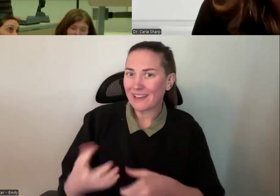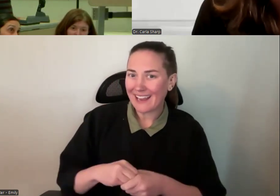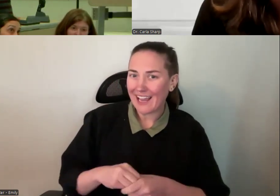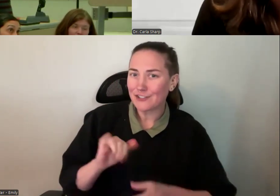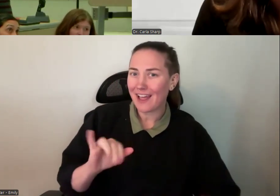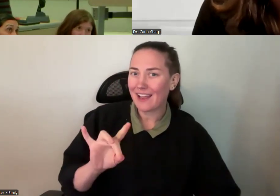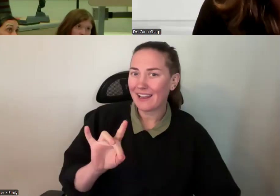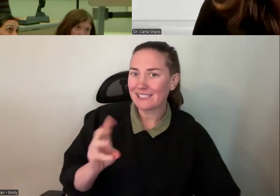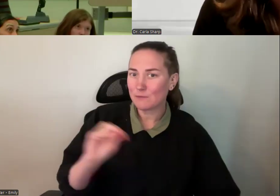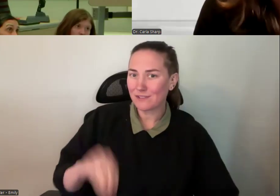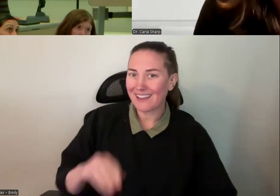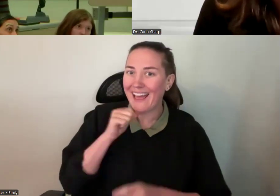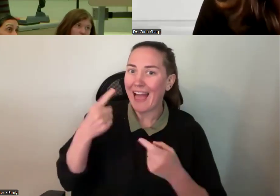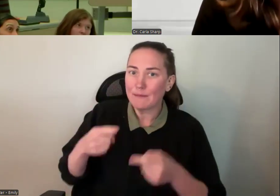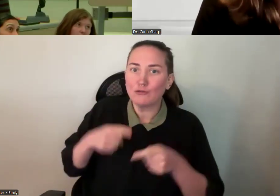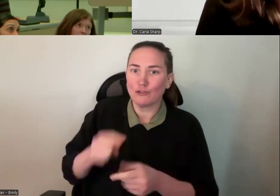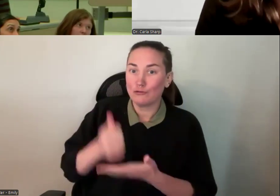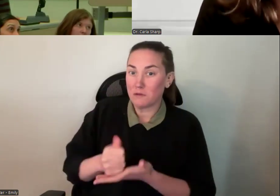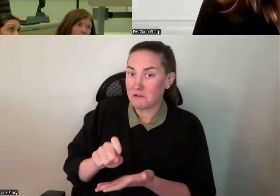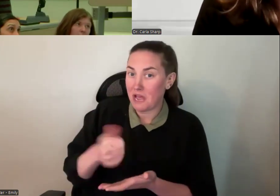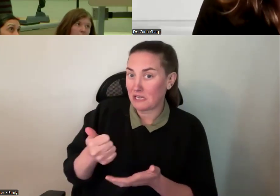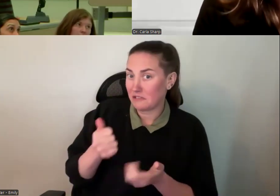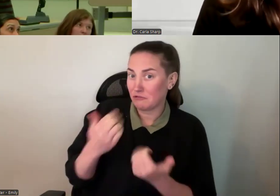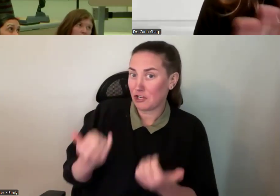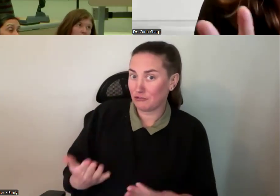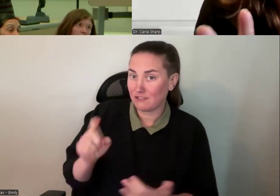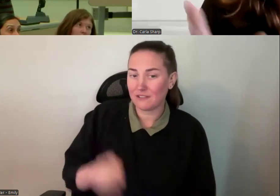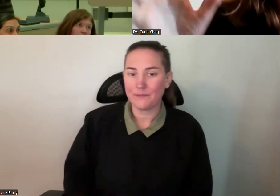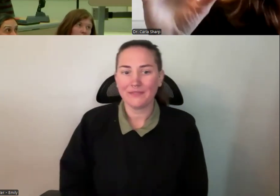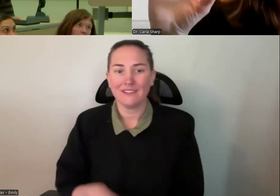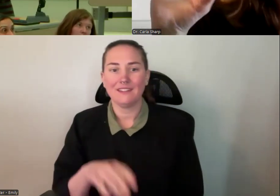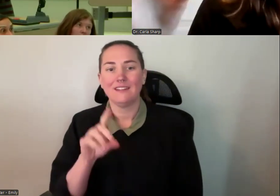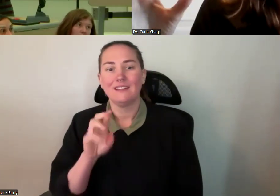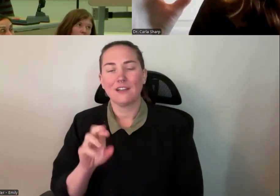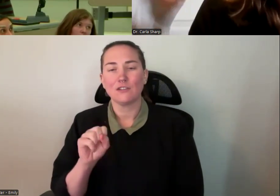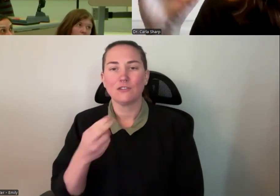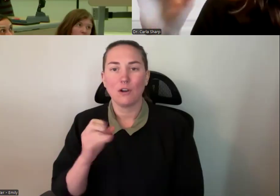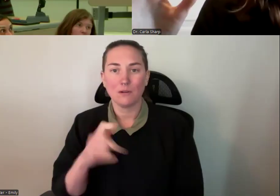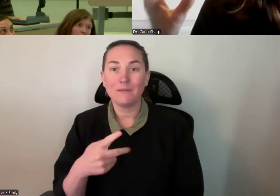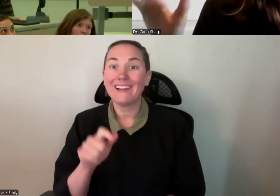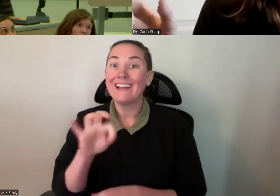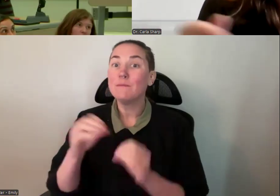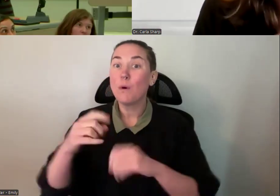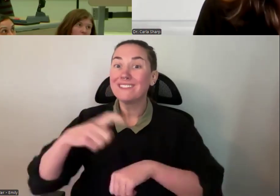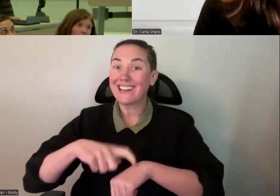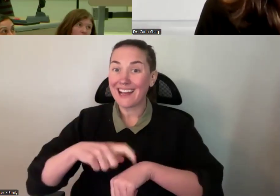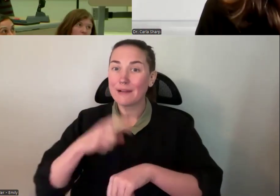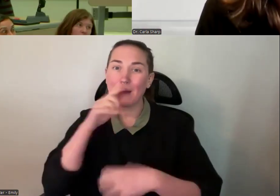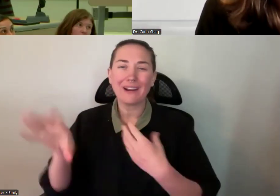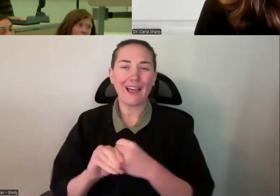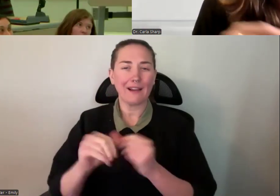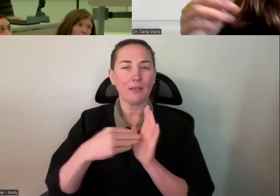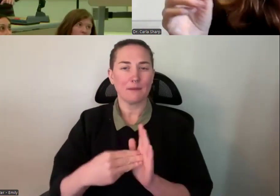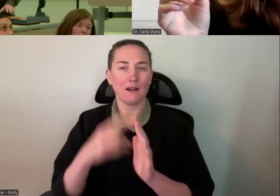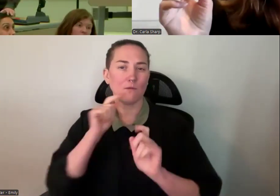86% that happens outside of treatment? So if I had more time, I would have put another model on a slide for